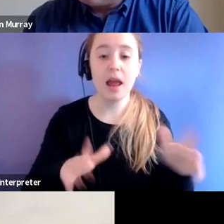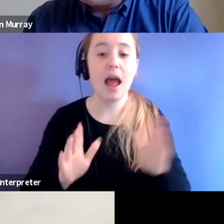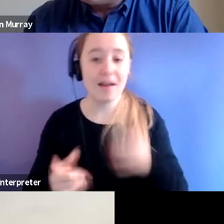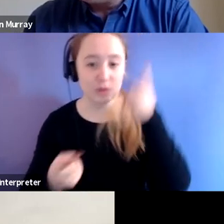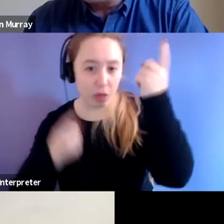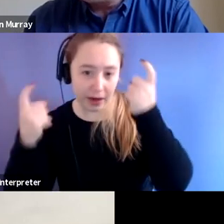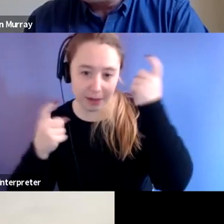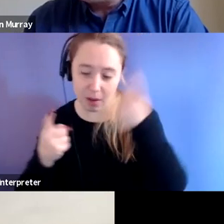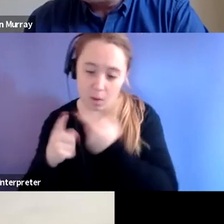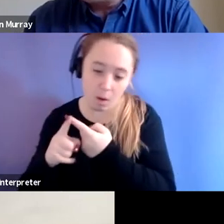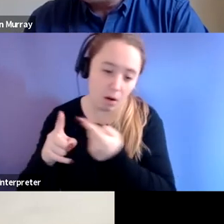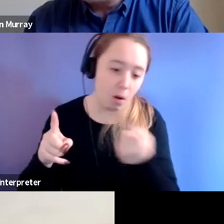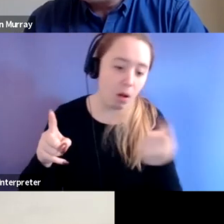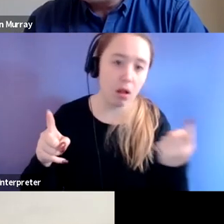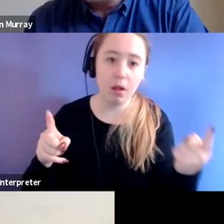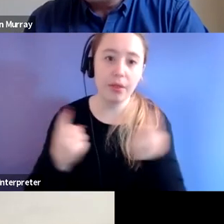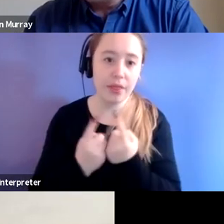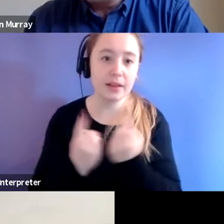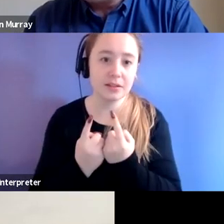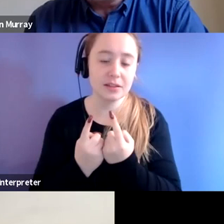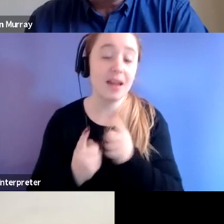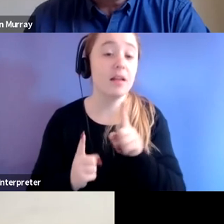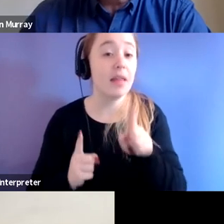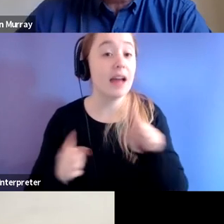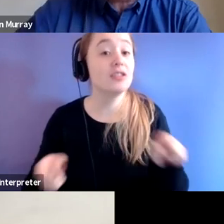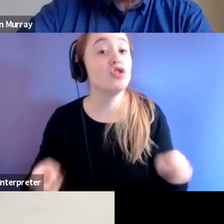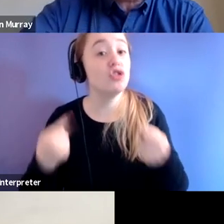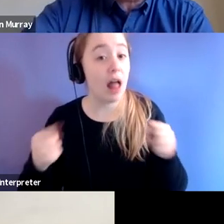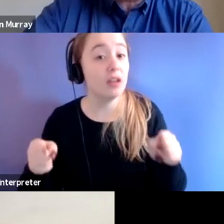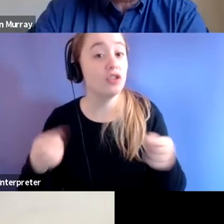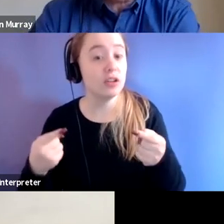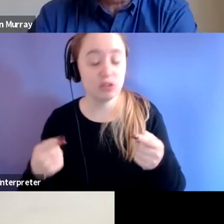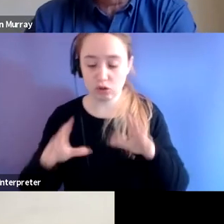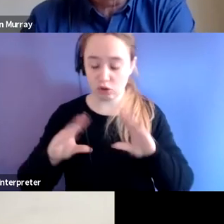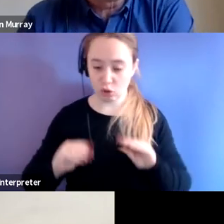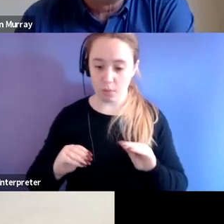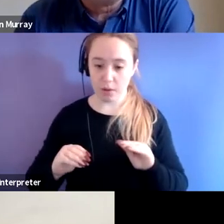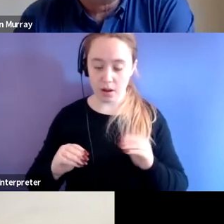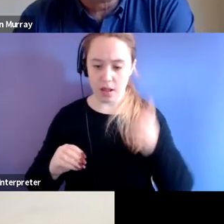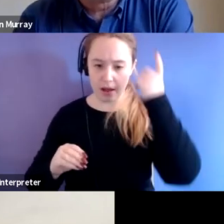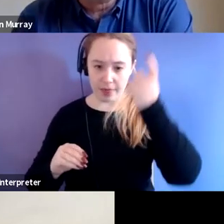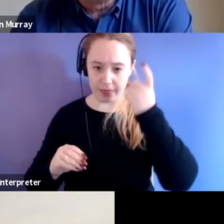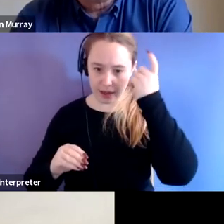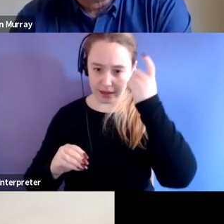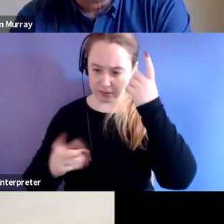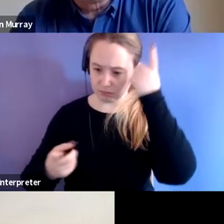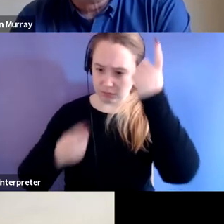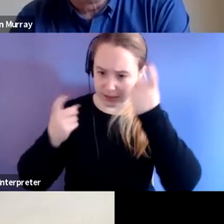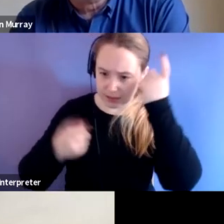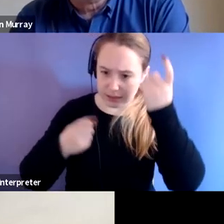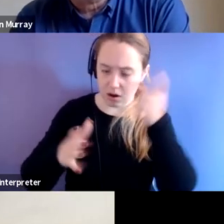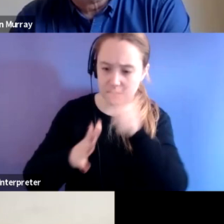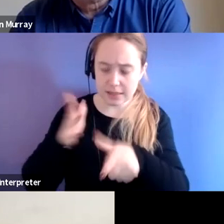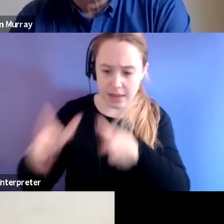about those. Now, that can be a challenge to stop and have that thought process. And I think that's why,